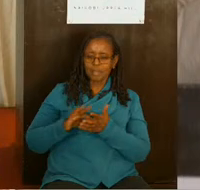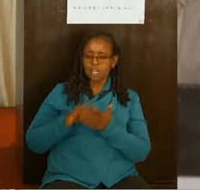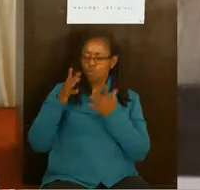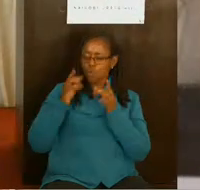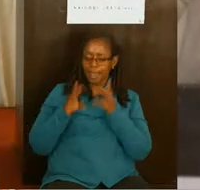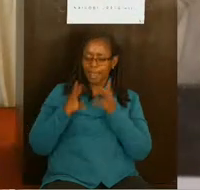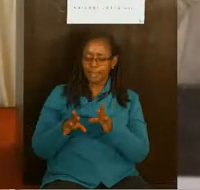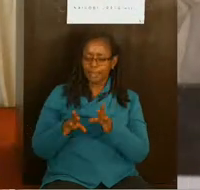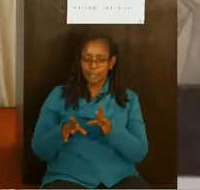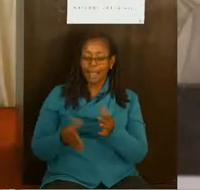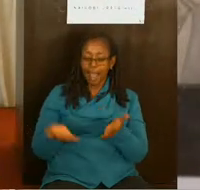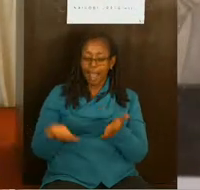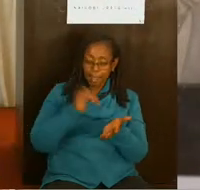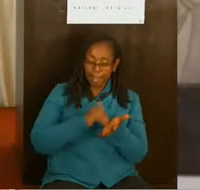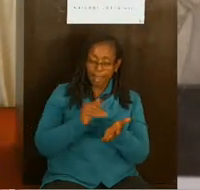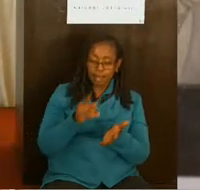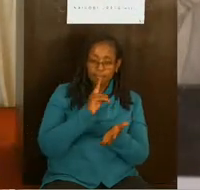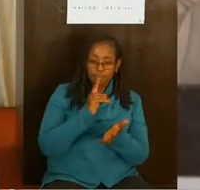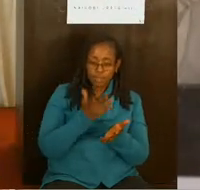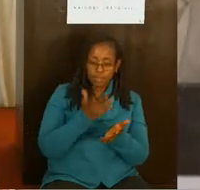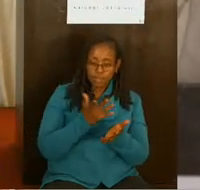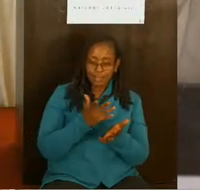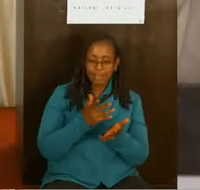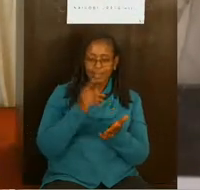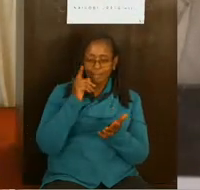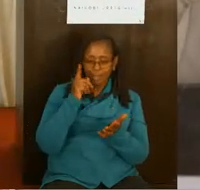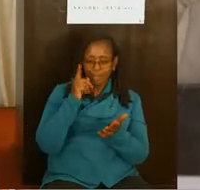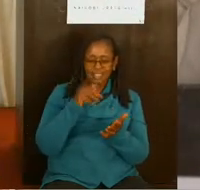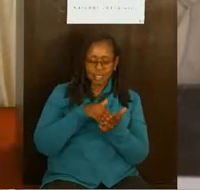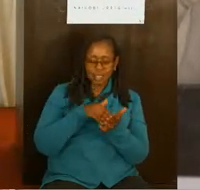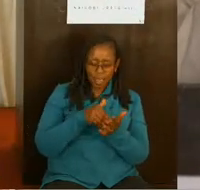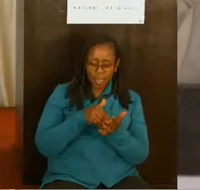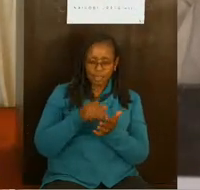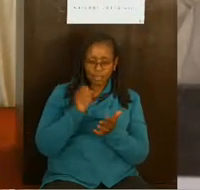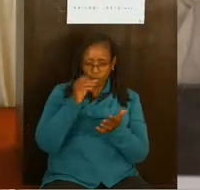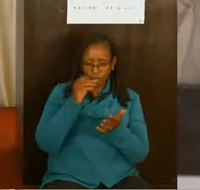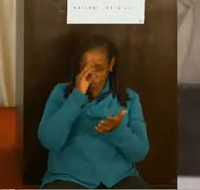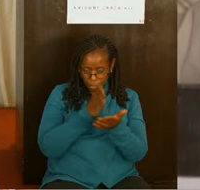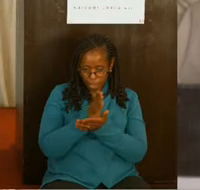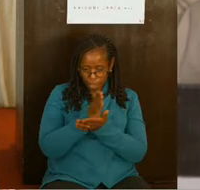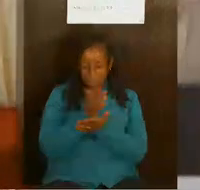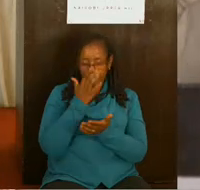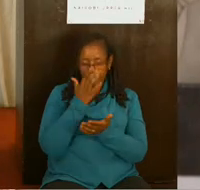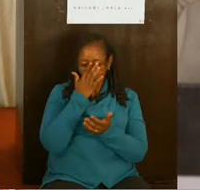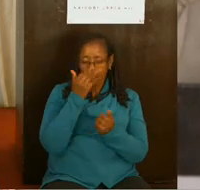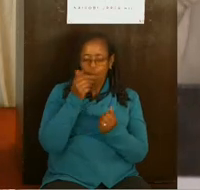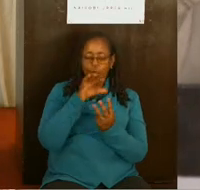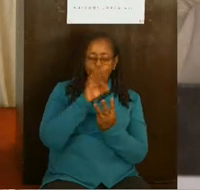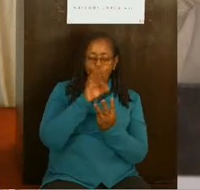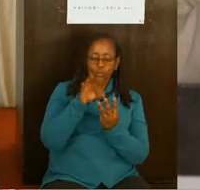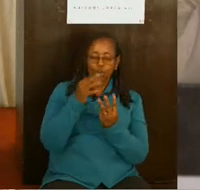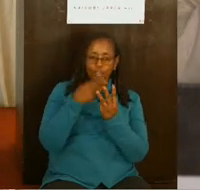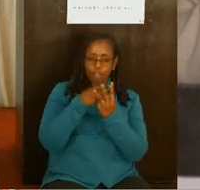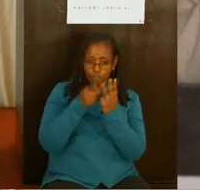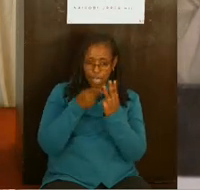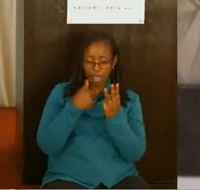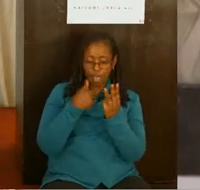and but it says that is the weakest of the faith we have been given three options